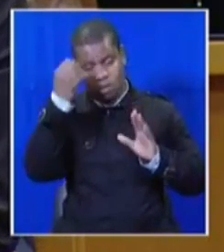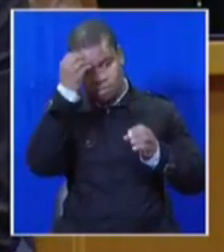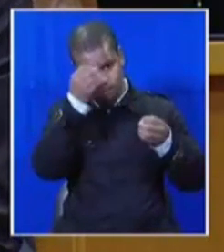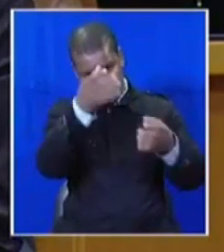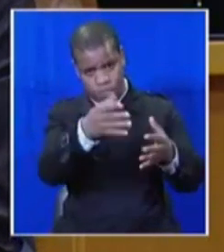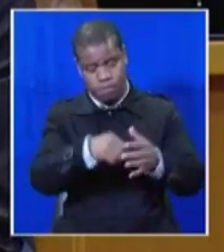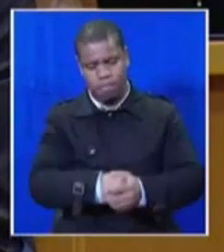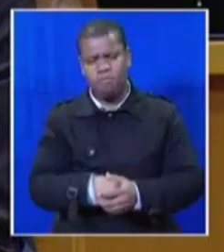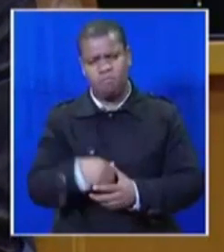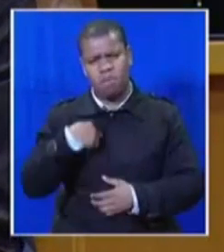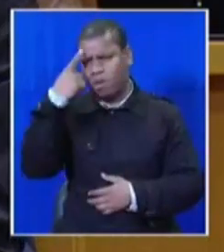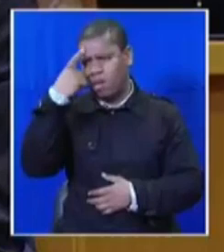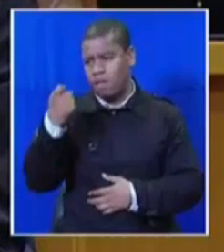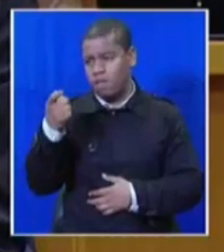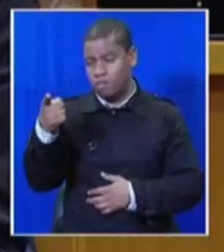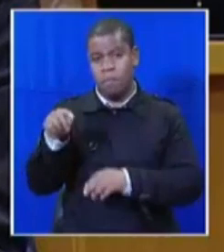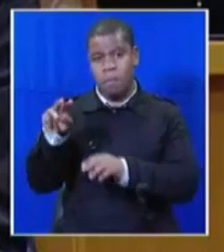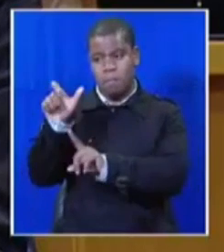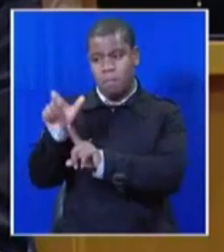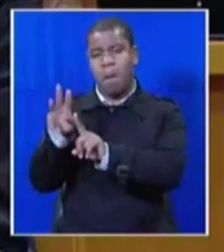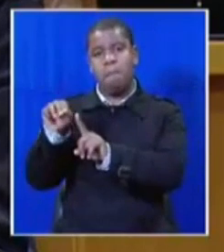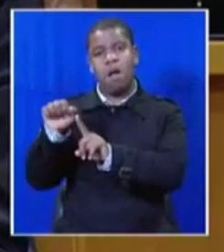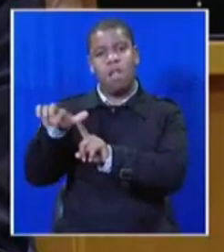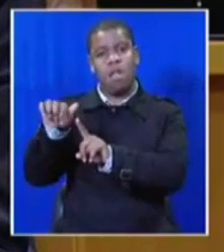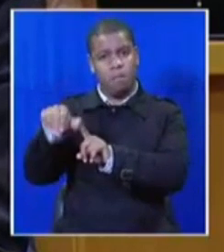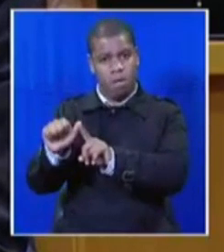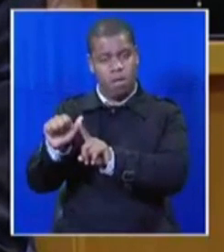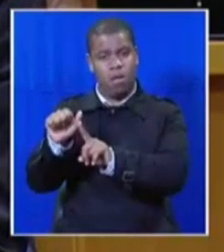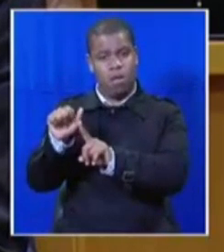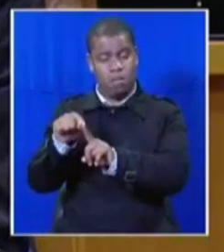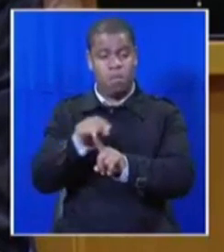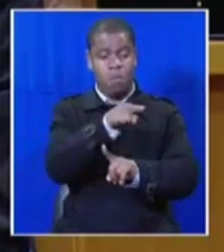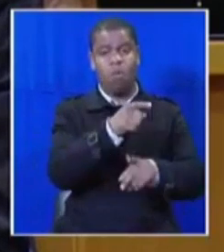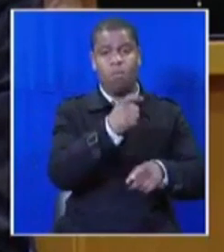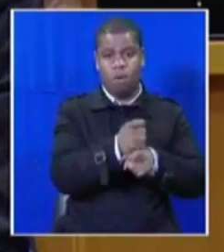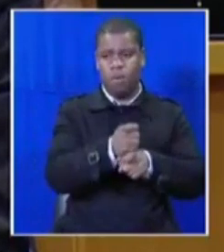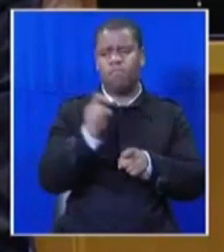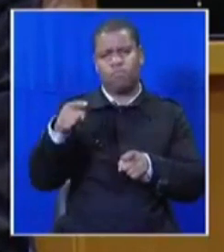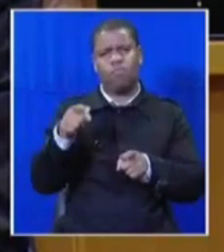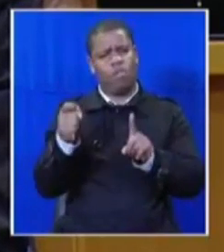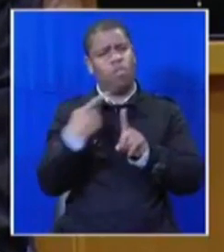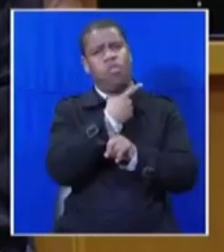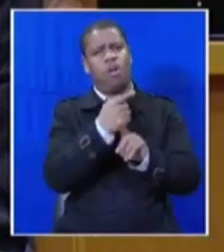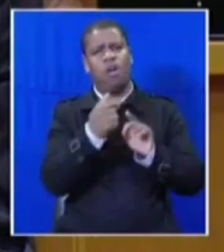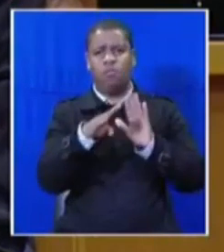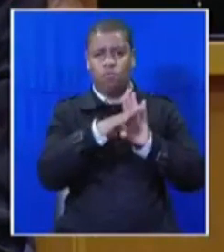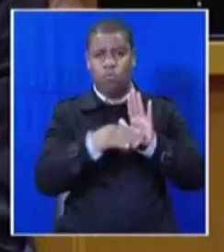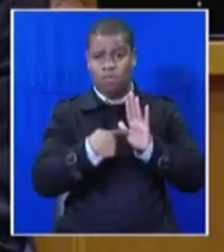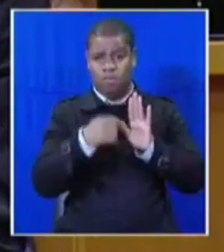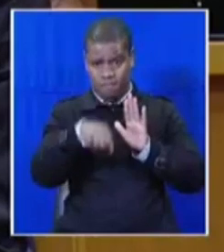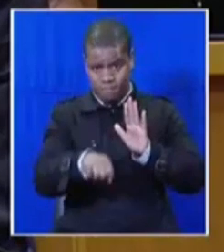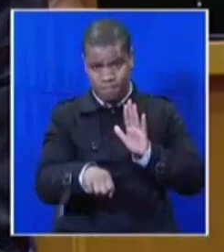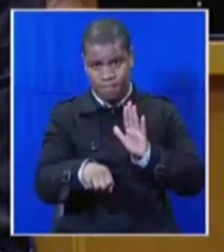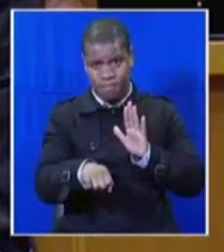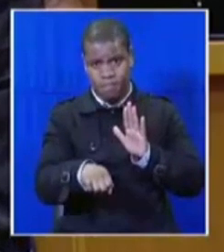that the Honourable Malema's refusal to withdraw despite the request from you was a grievous offence in terms of the rules.